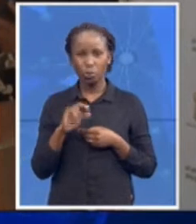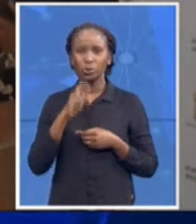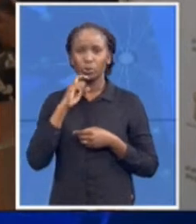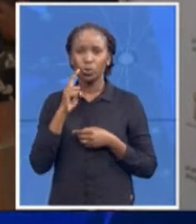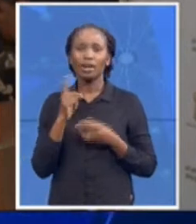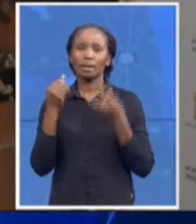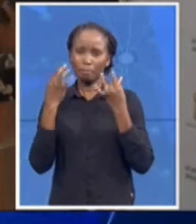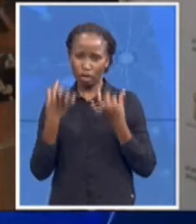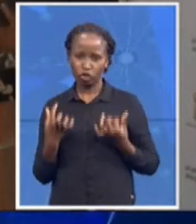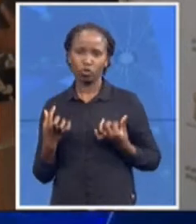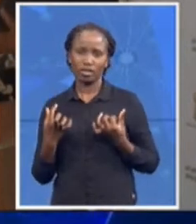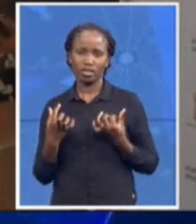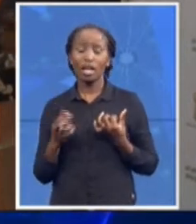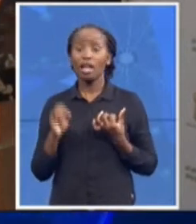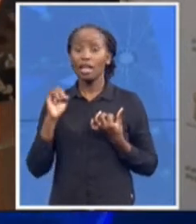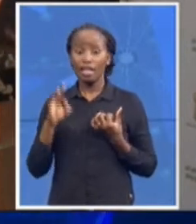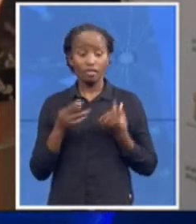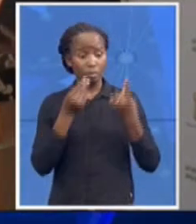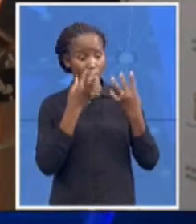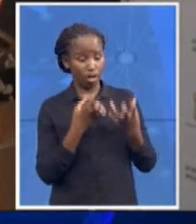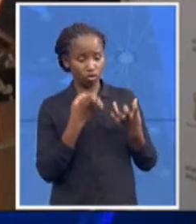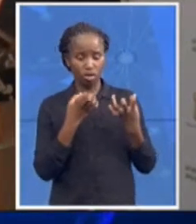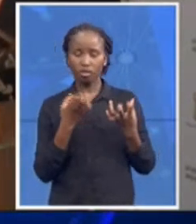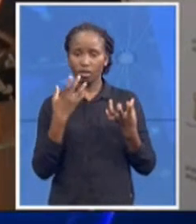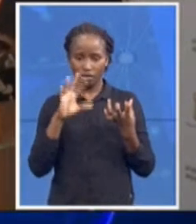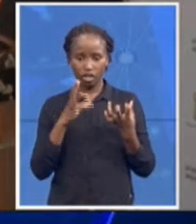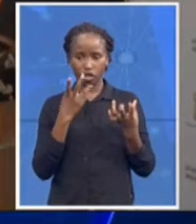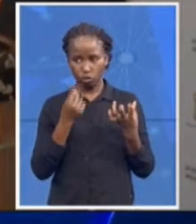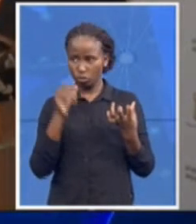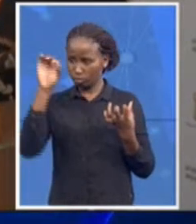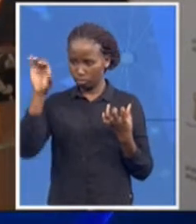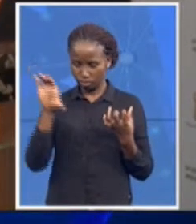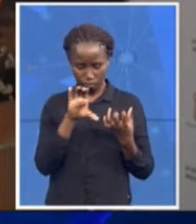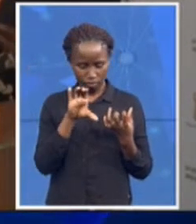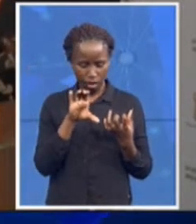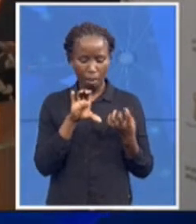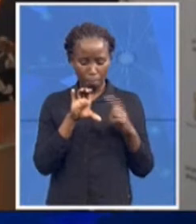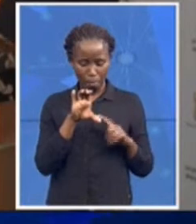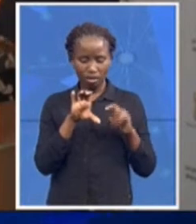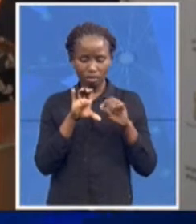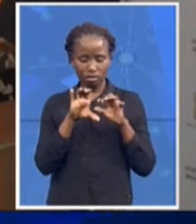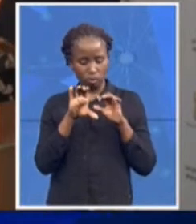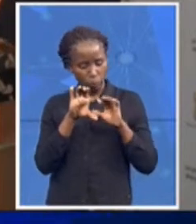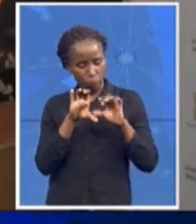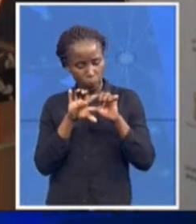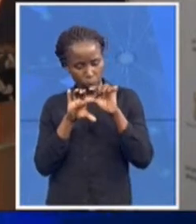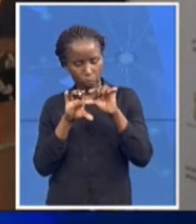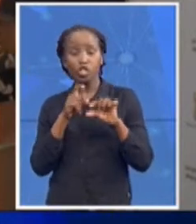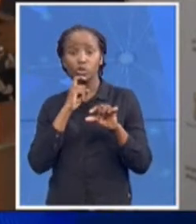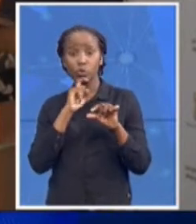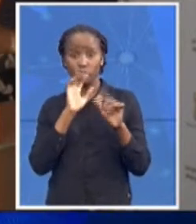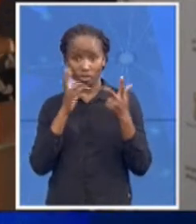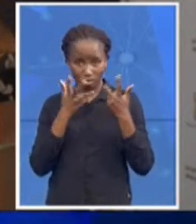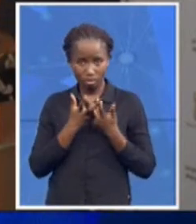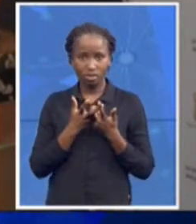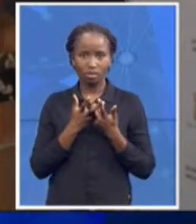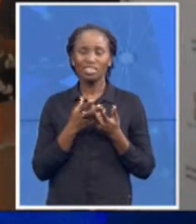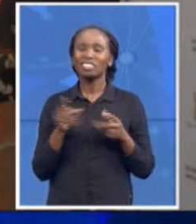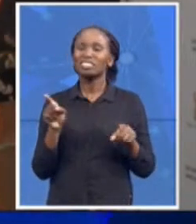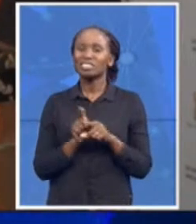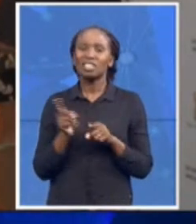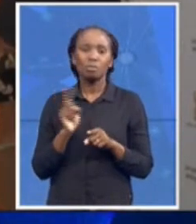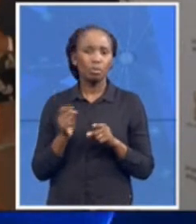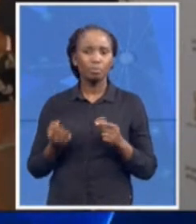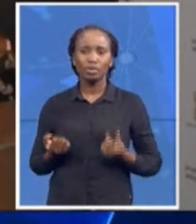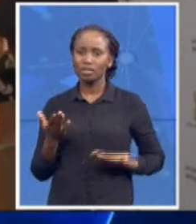do whatever that you need to do within that budget. Just like service delivery, the government doesn't have the